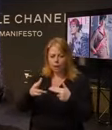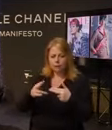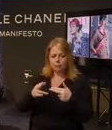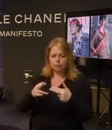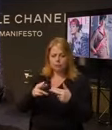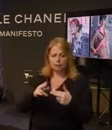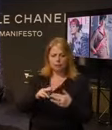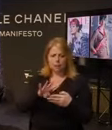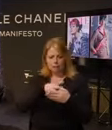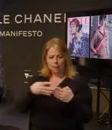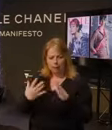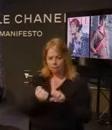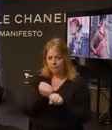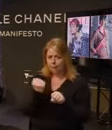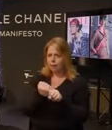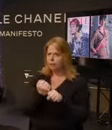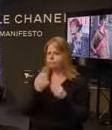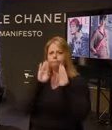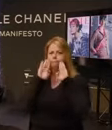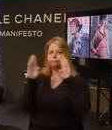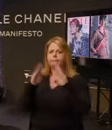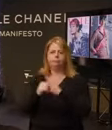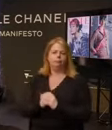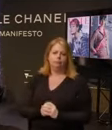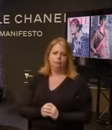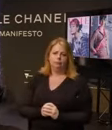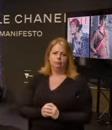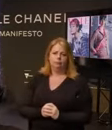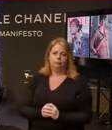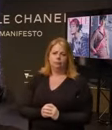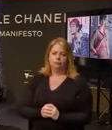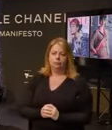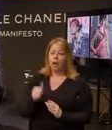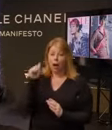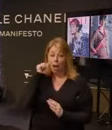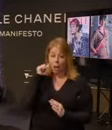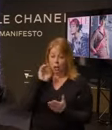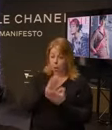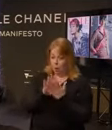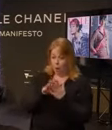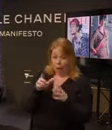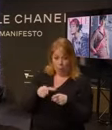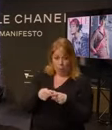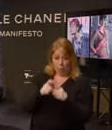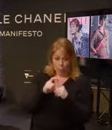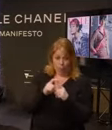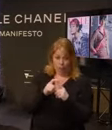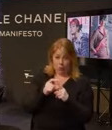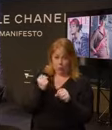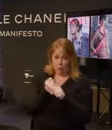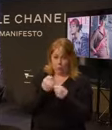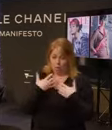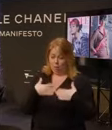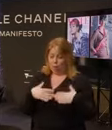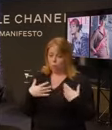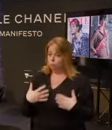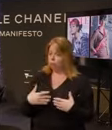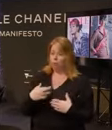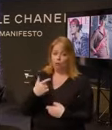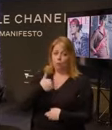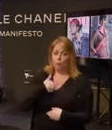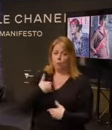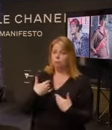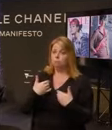making, for me was amazing. I'm a maker myself. I know how difficult these things are. So for me, that